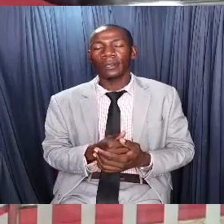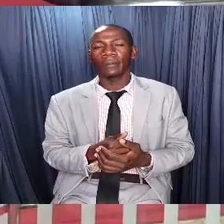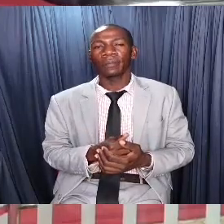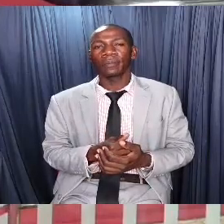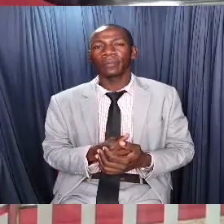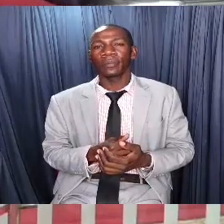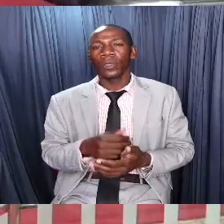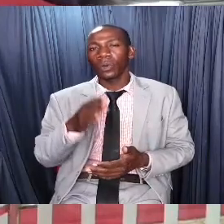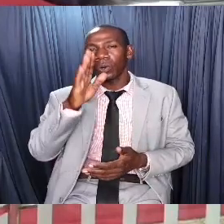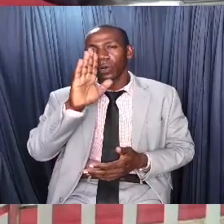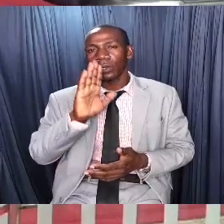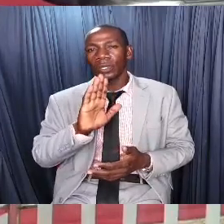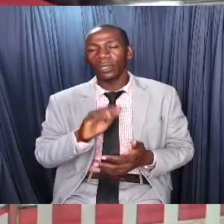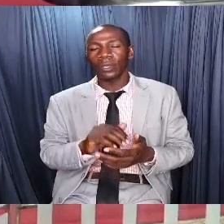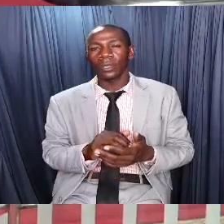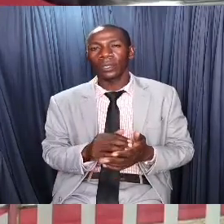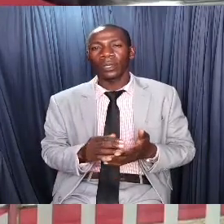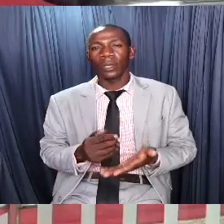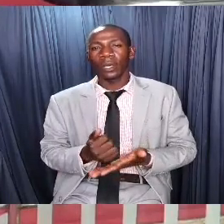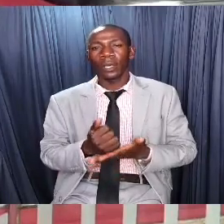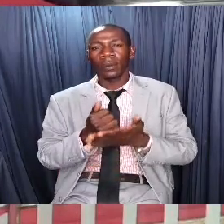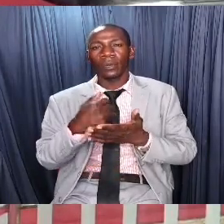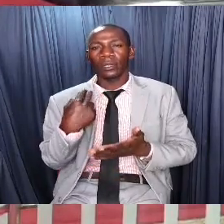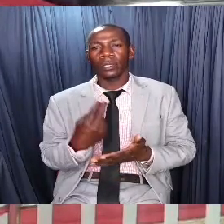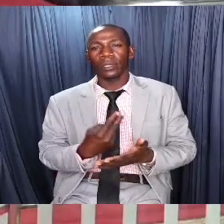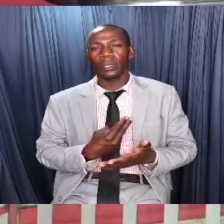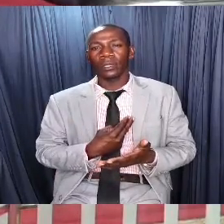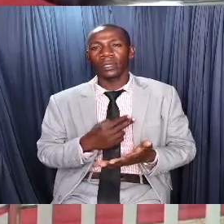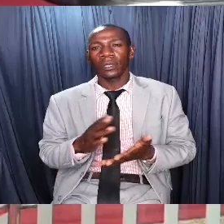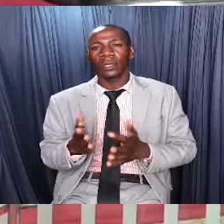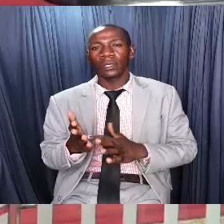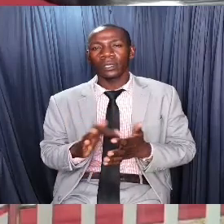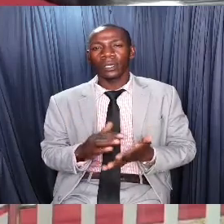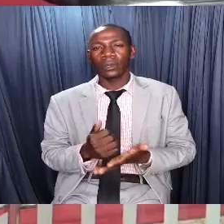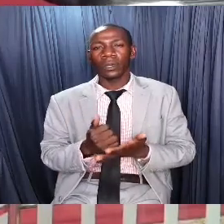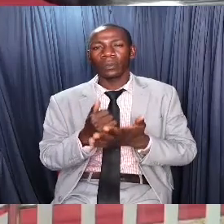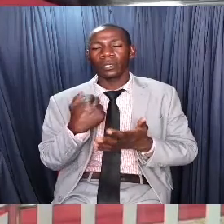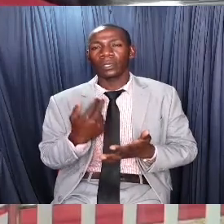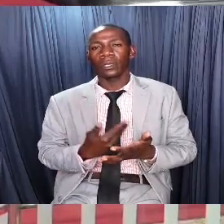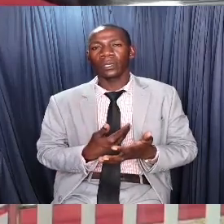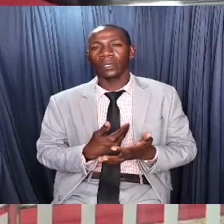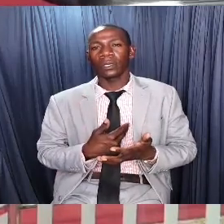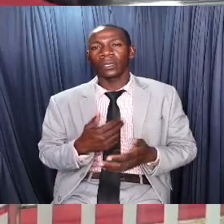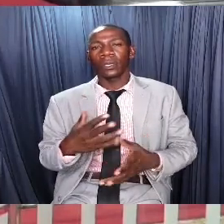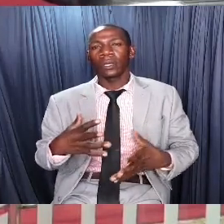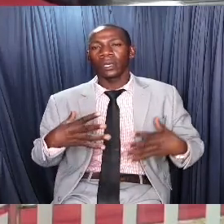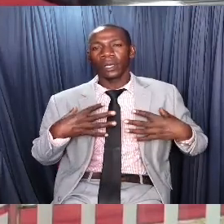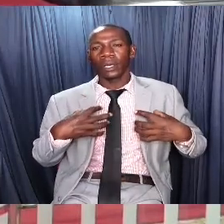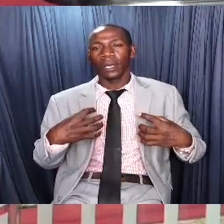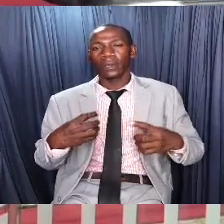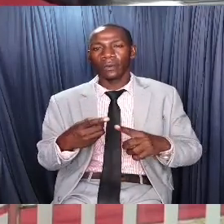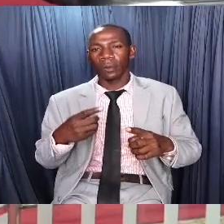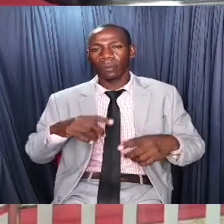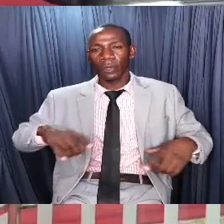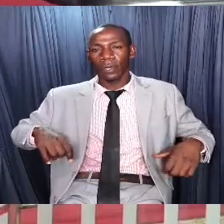Amen. Now God, to help us, Jesus to help us, and heal